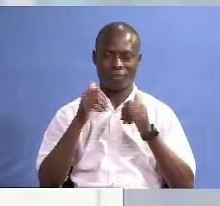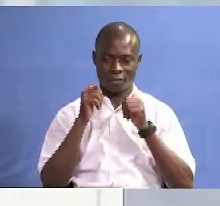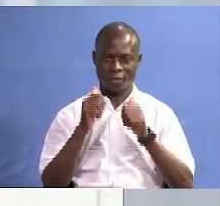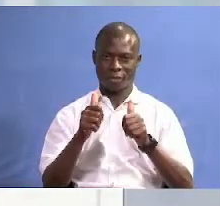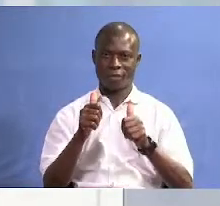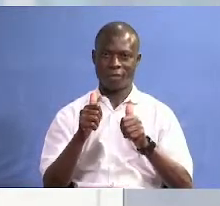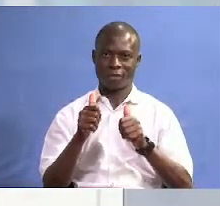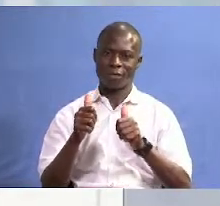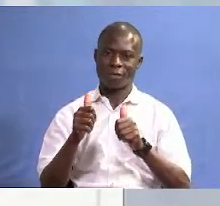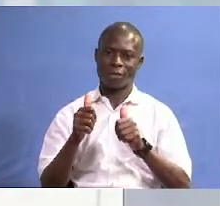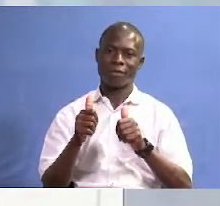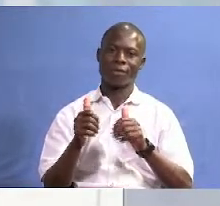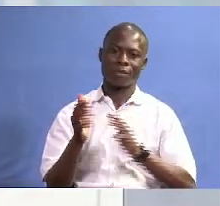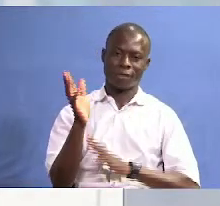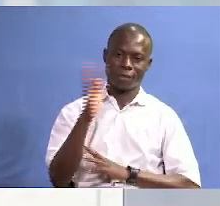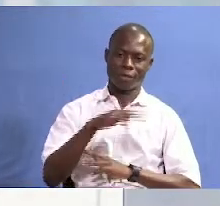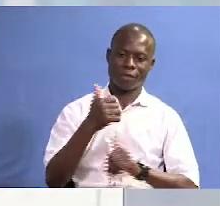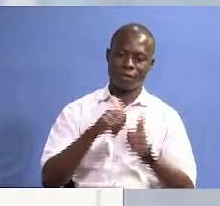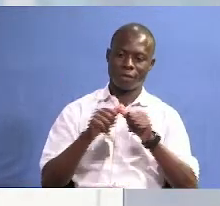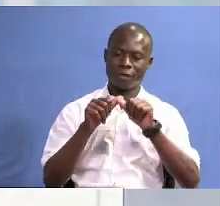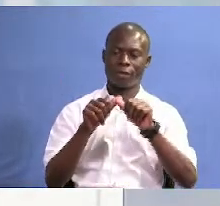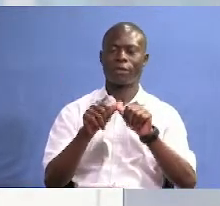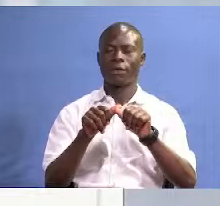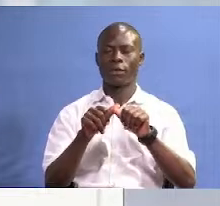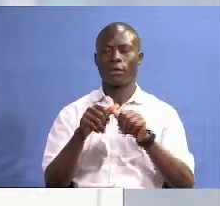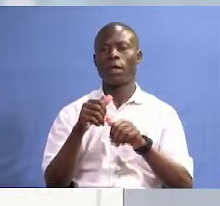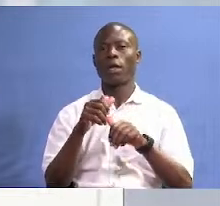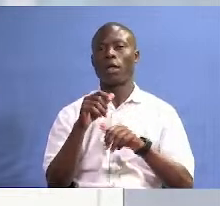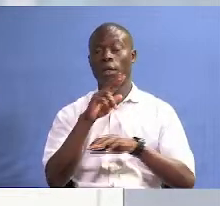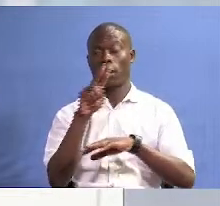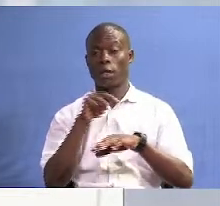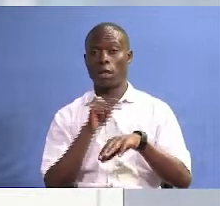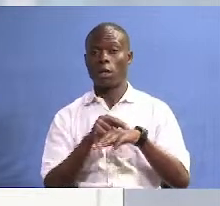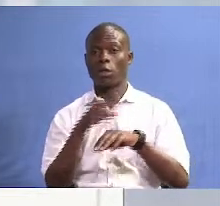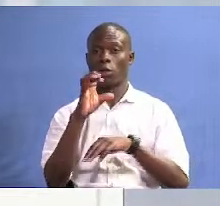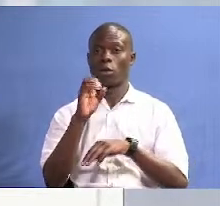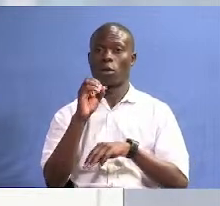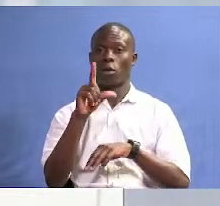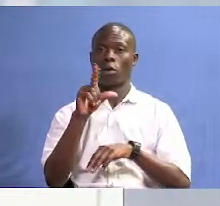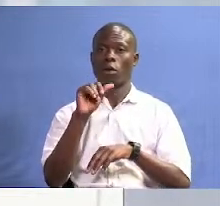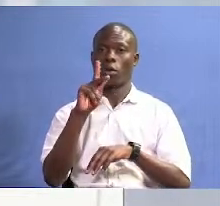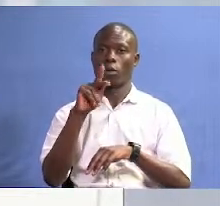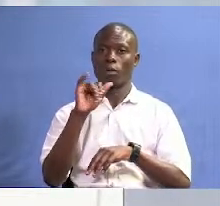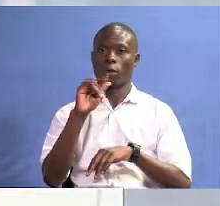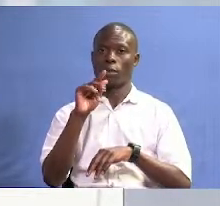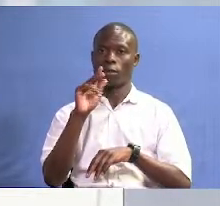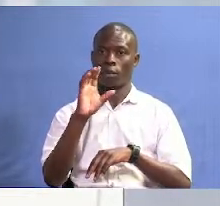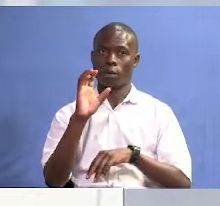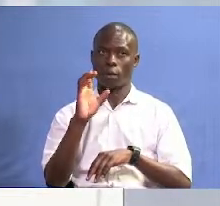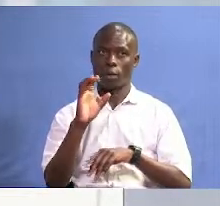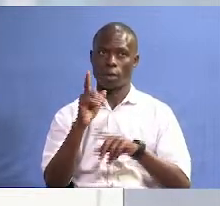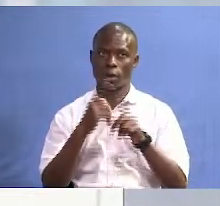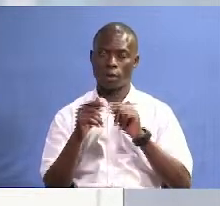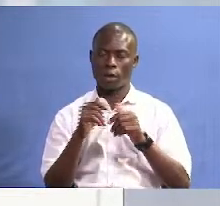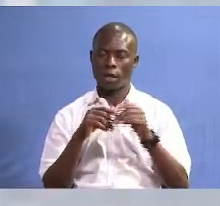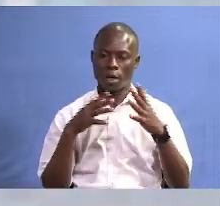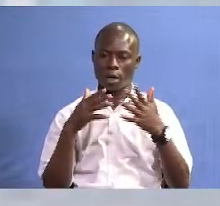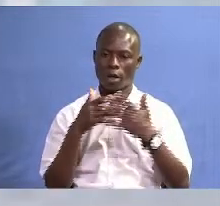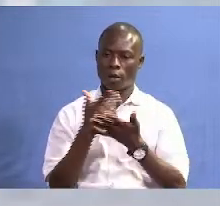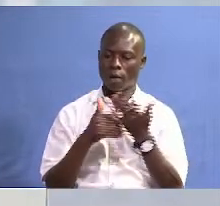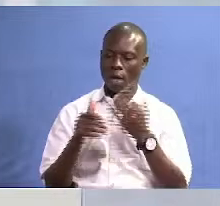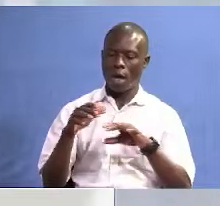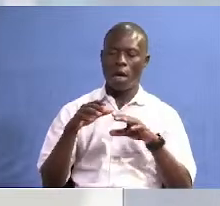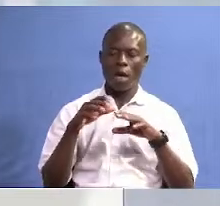Right, let's talk sporting. Now, the National Olympic Committee of Kenya, or if you prefer the acronym NOC, has